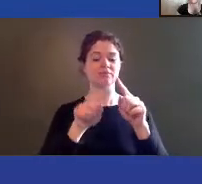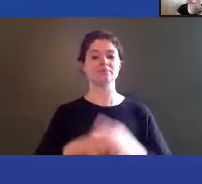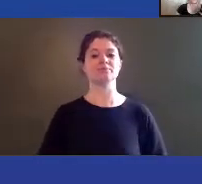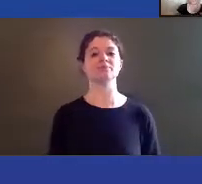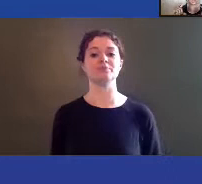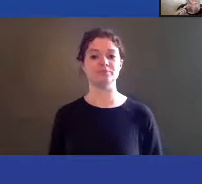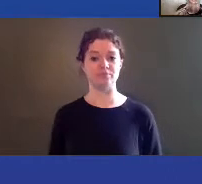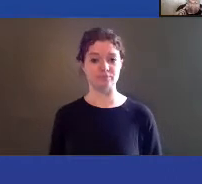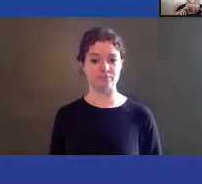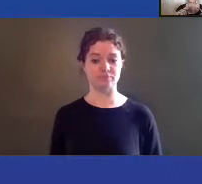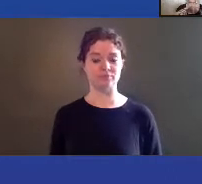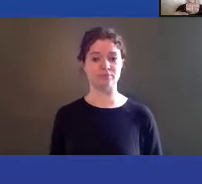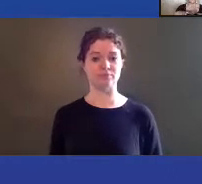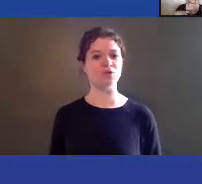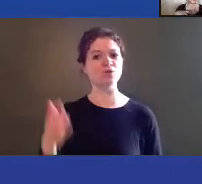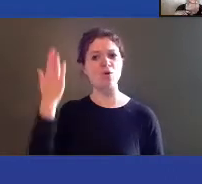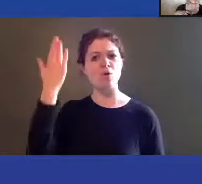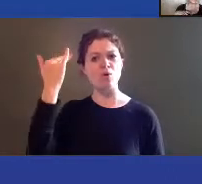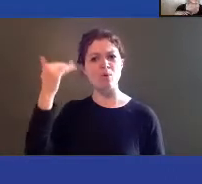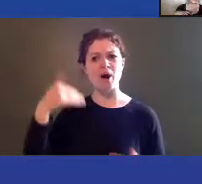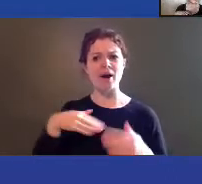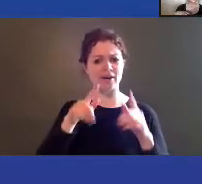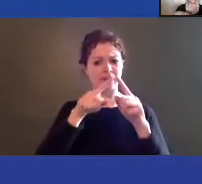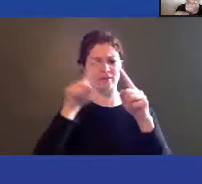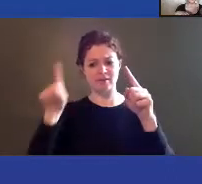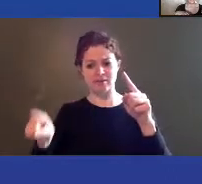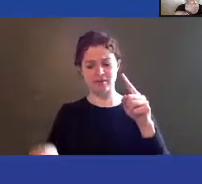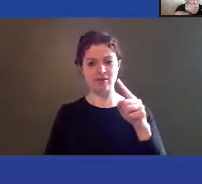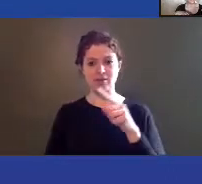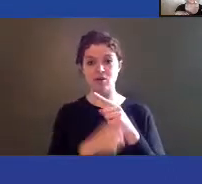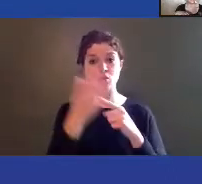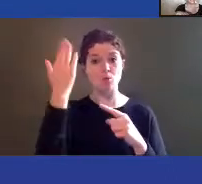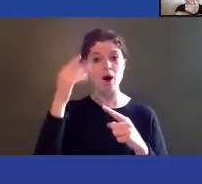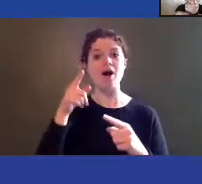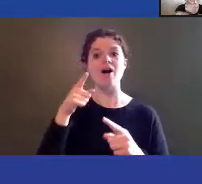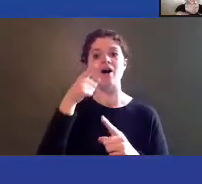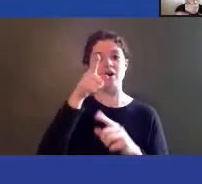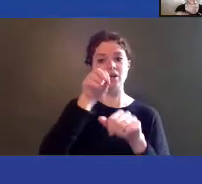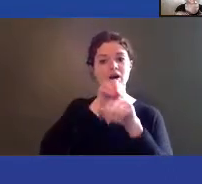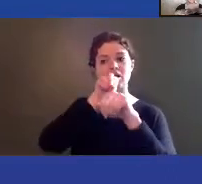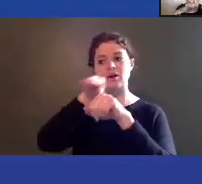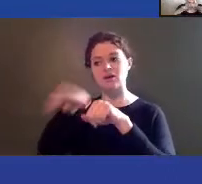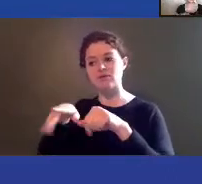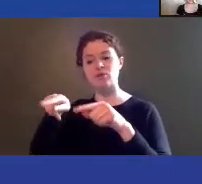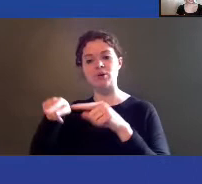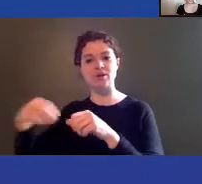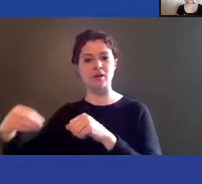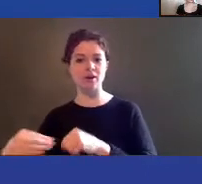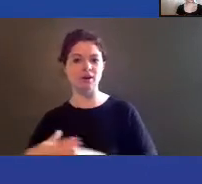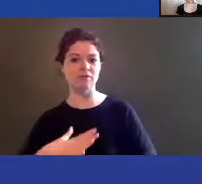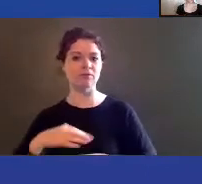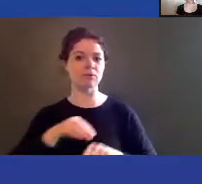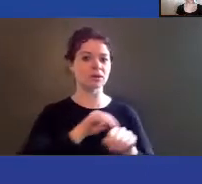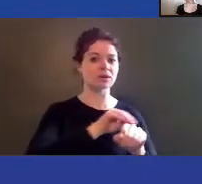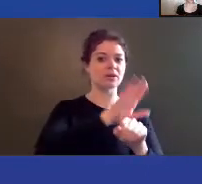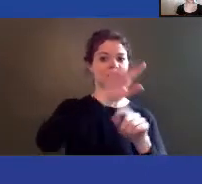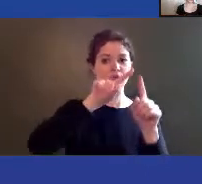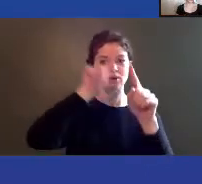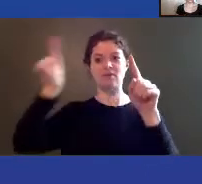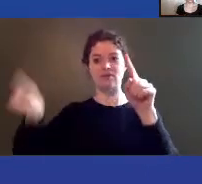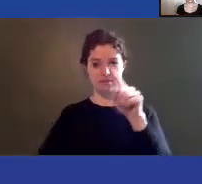So this is because the federal budget allocations directly impact state resources, and then down the line to the local